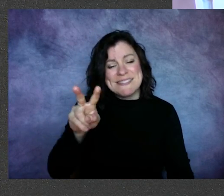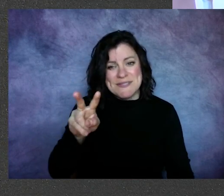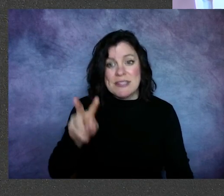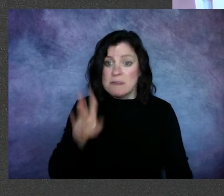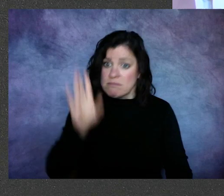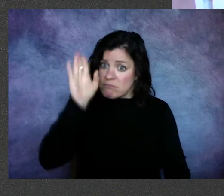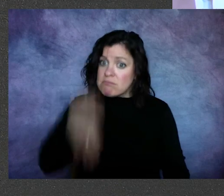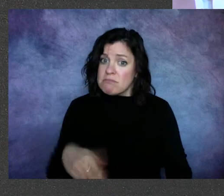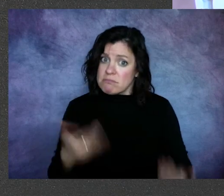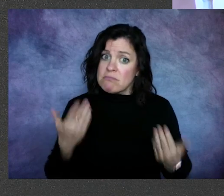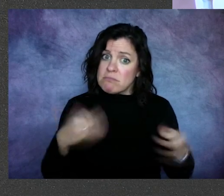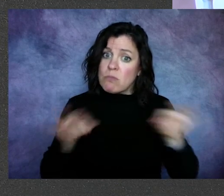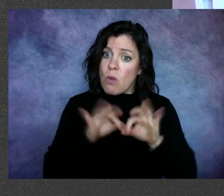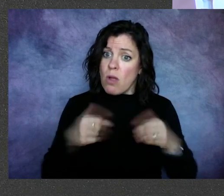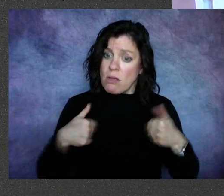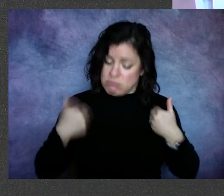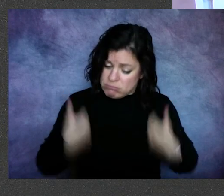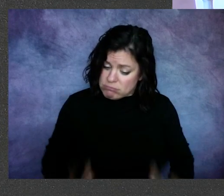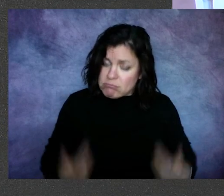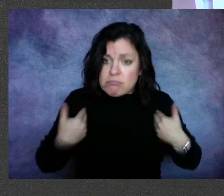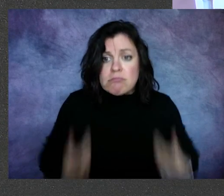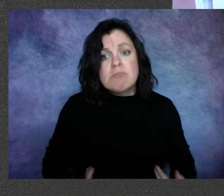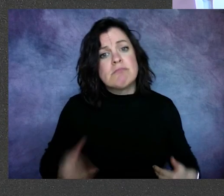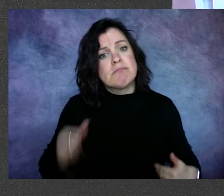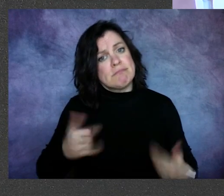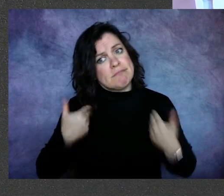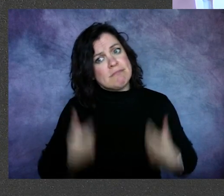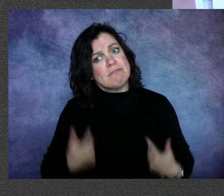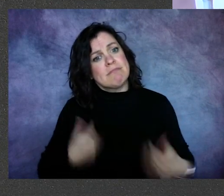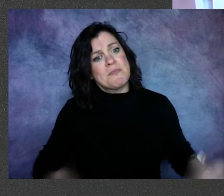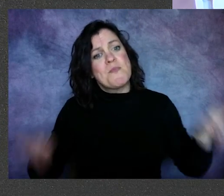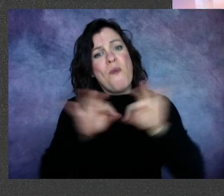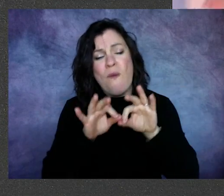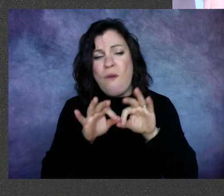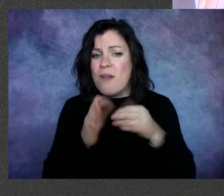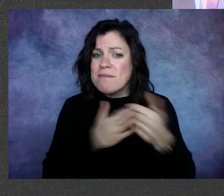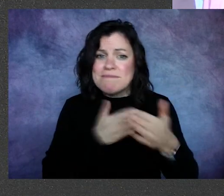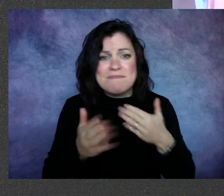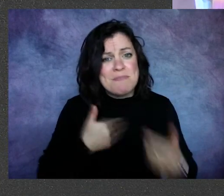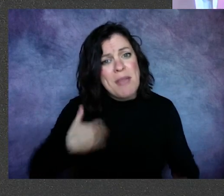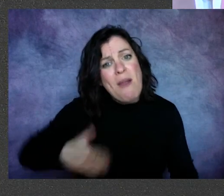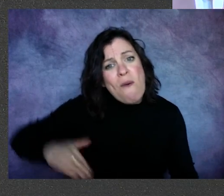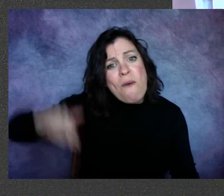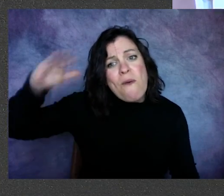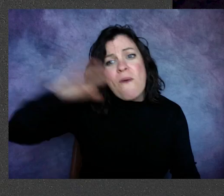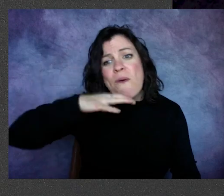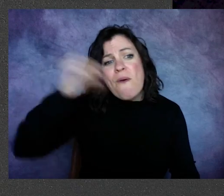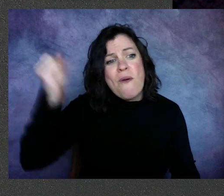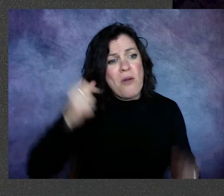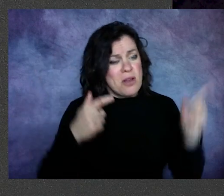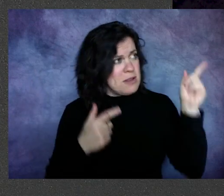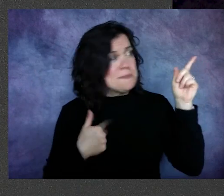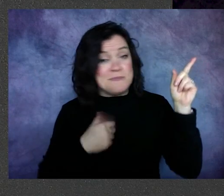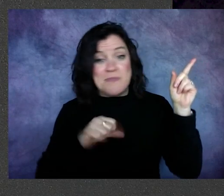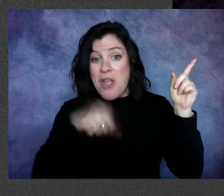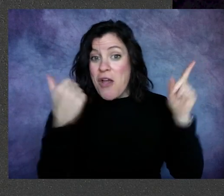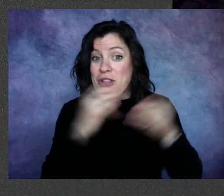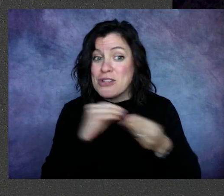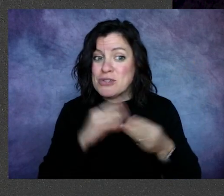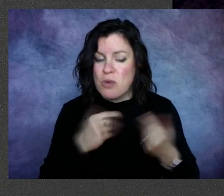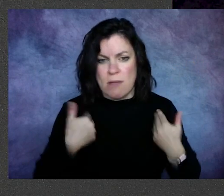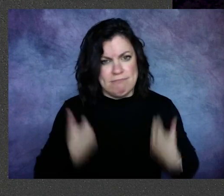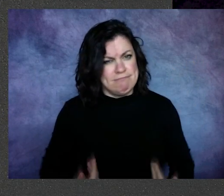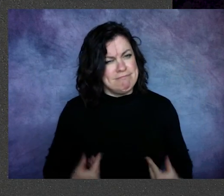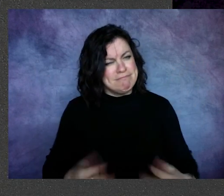no matter what age you are. That's why I want to share with a story with you called I Am Just Right. I Am Just